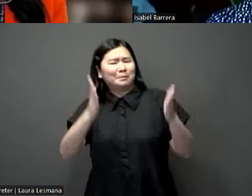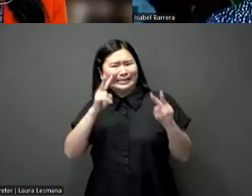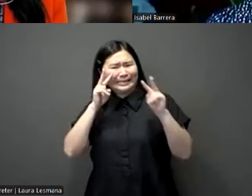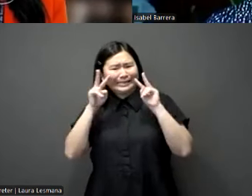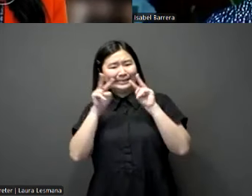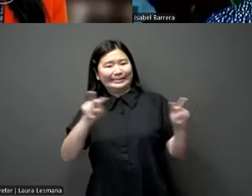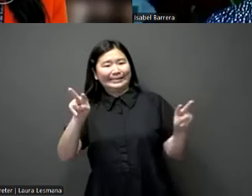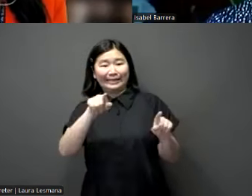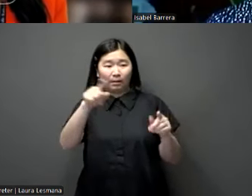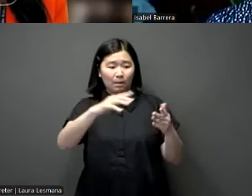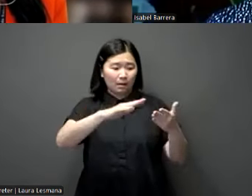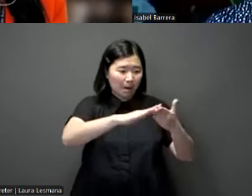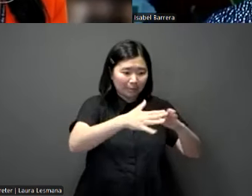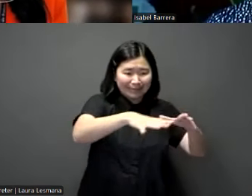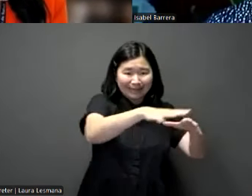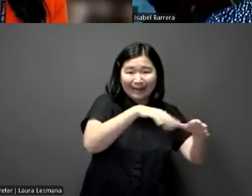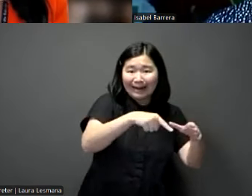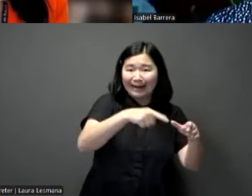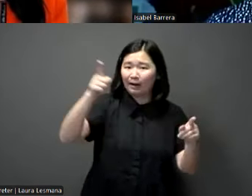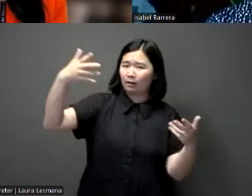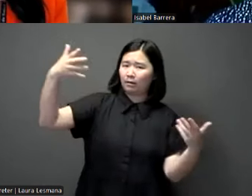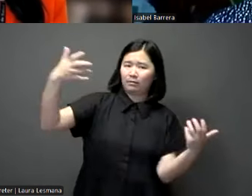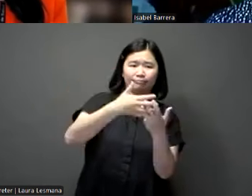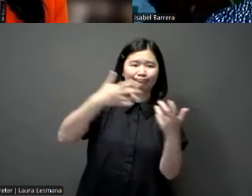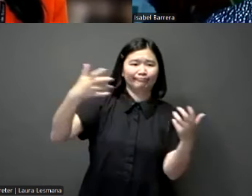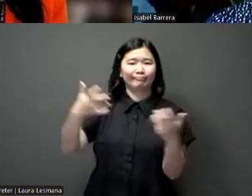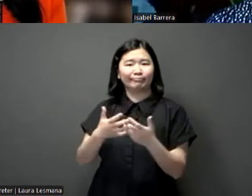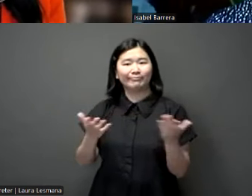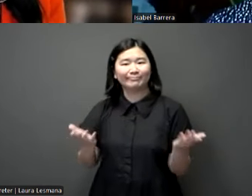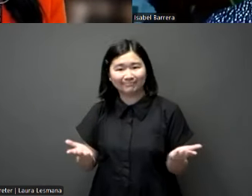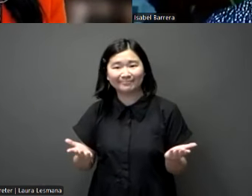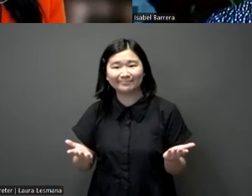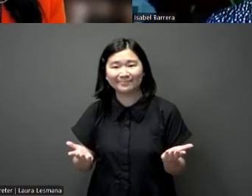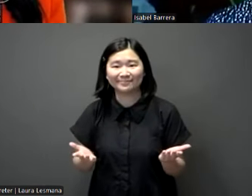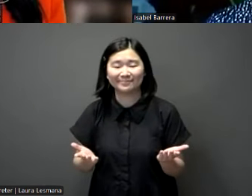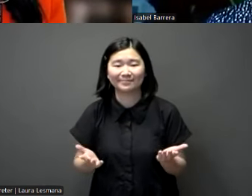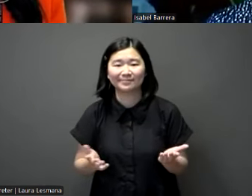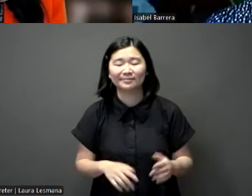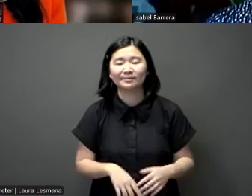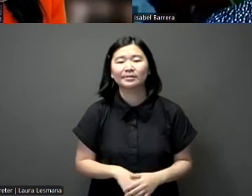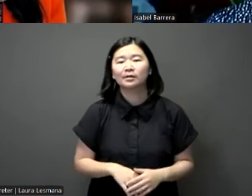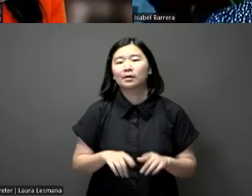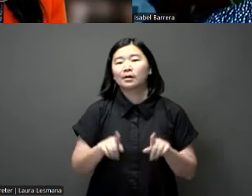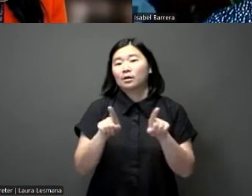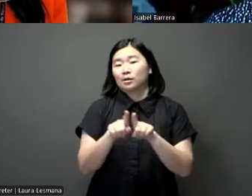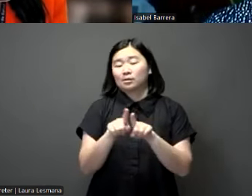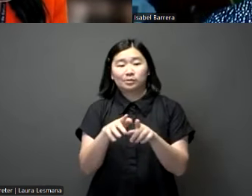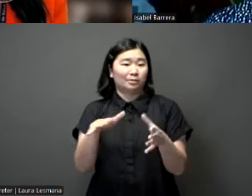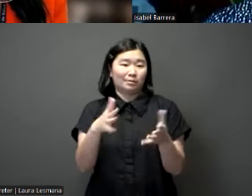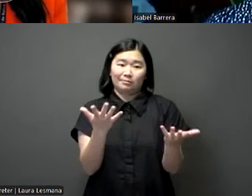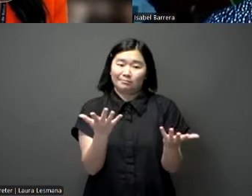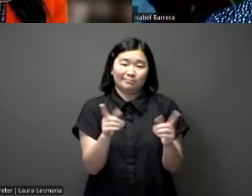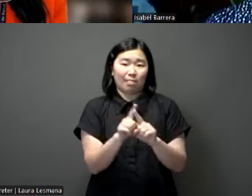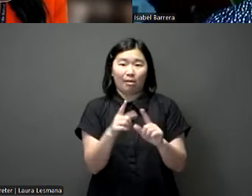with the type of focus as a strategy and looking